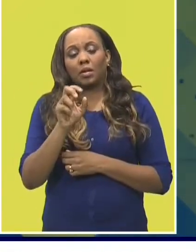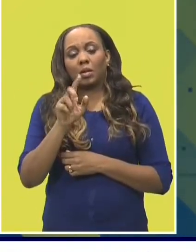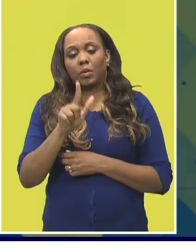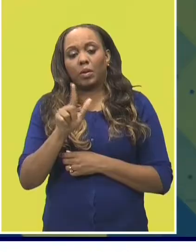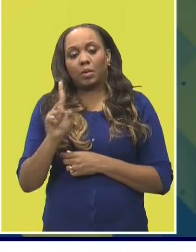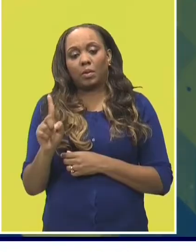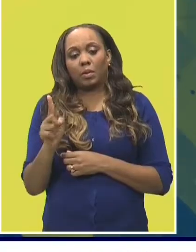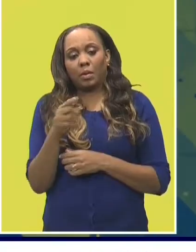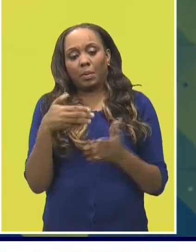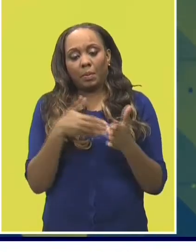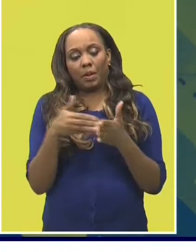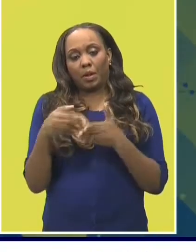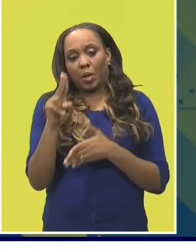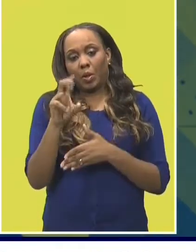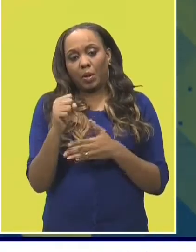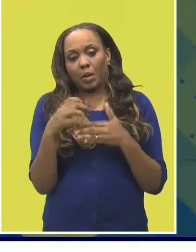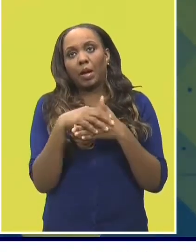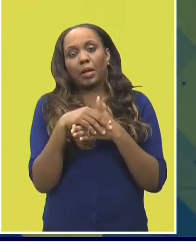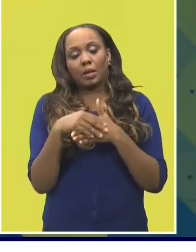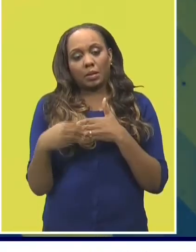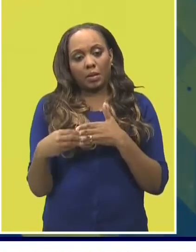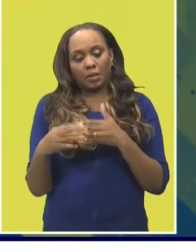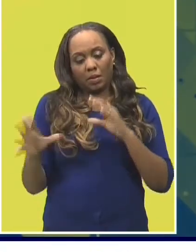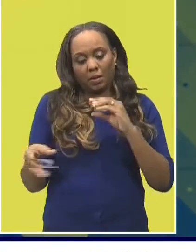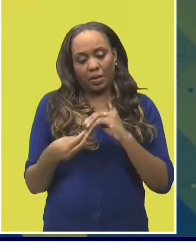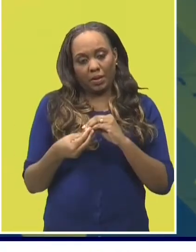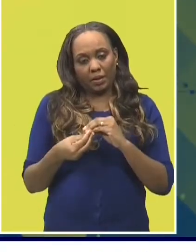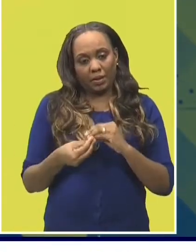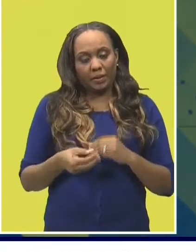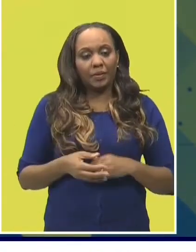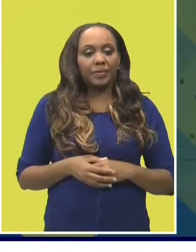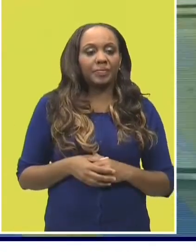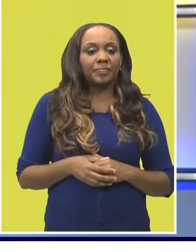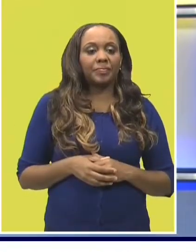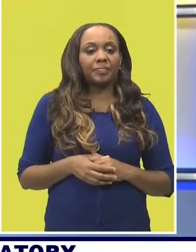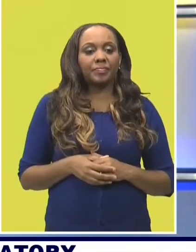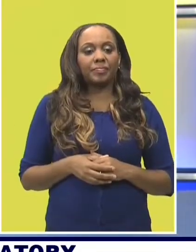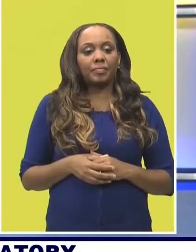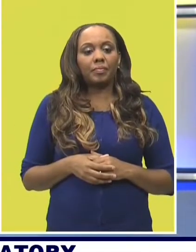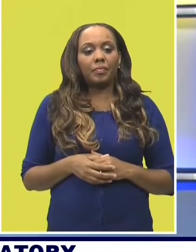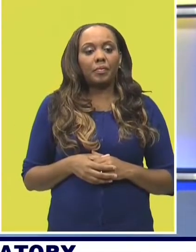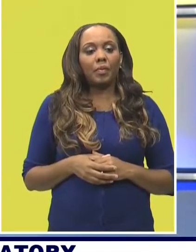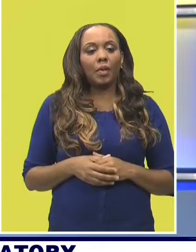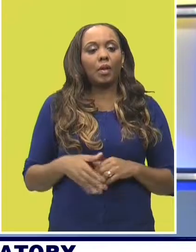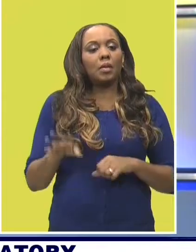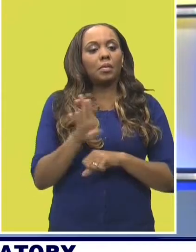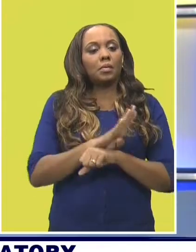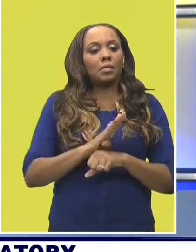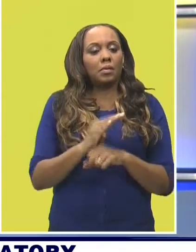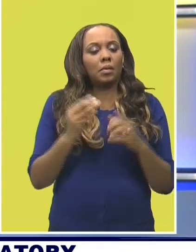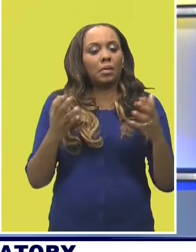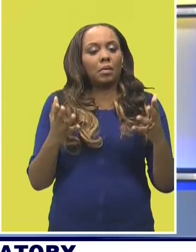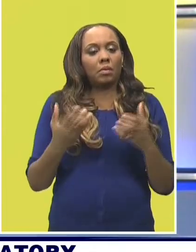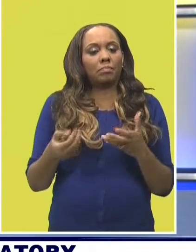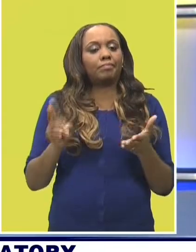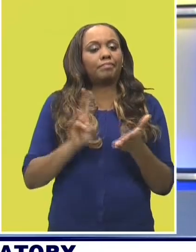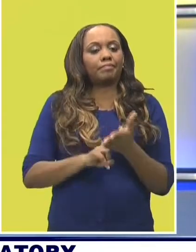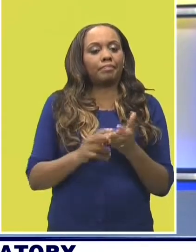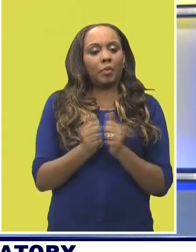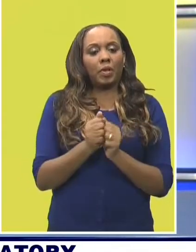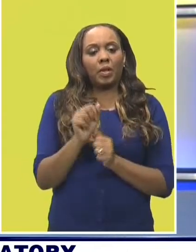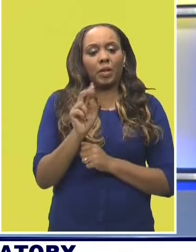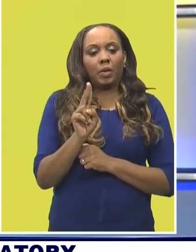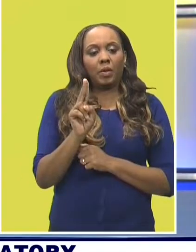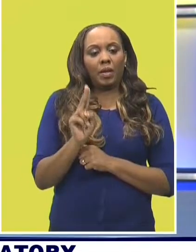million. Sharika Griffith, CBC News. Barbados has taken steps to become a signatory